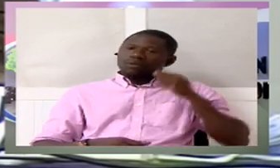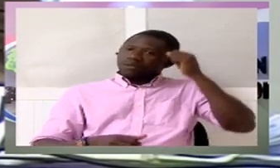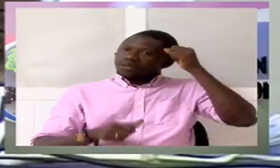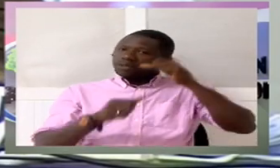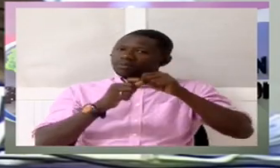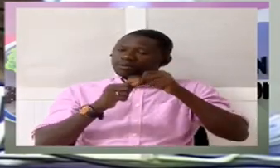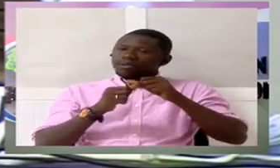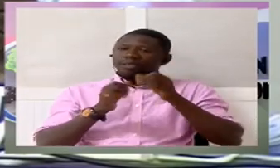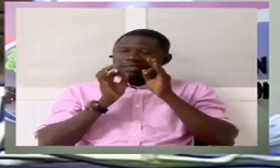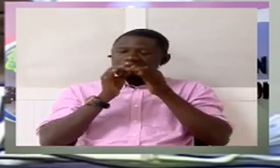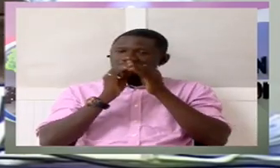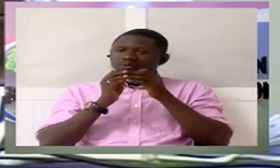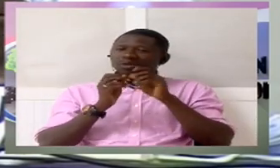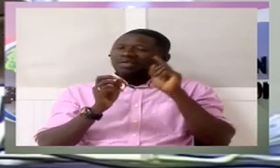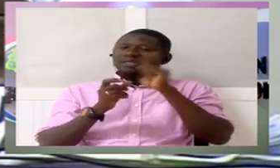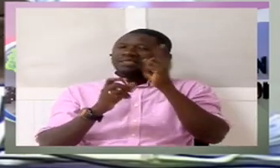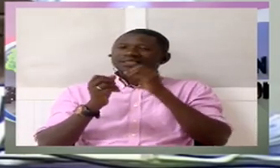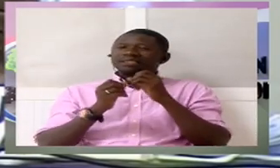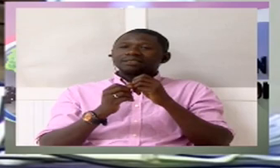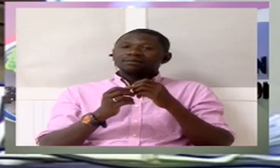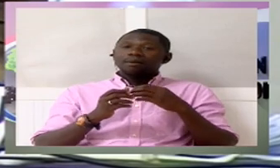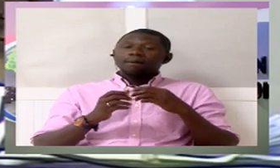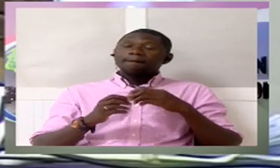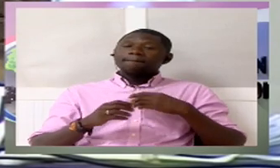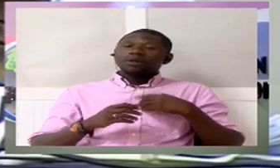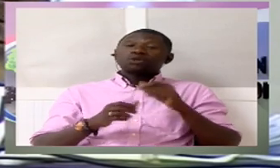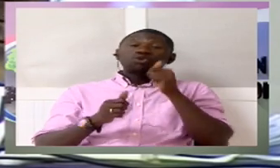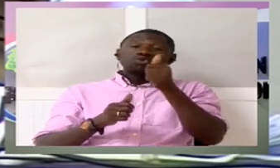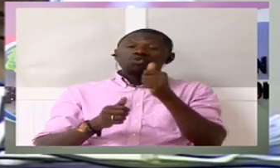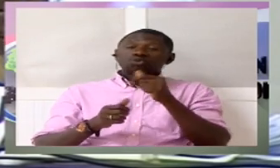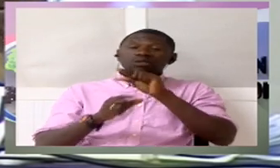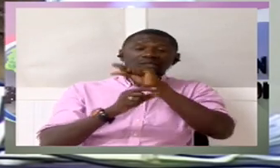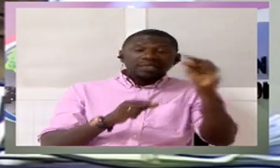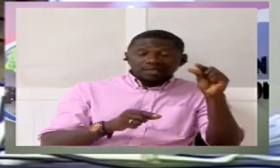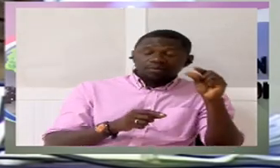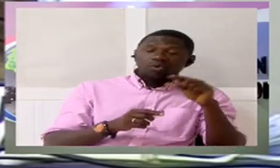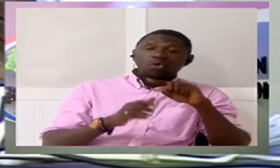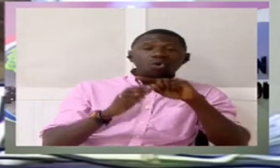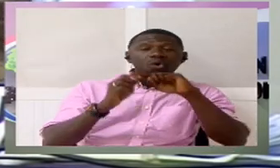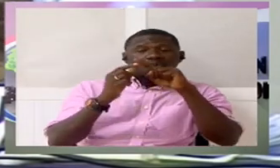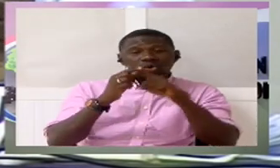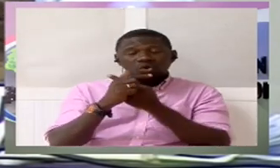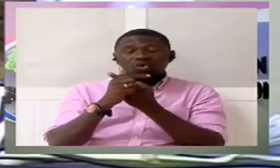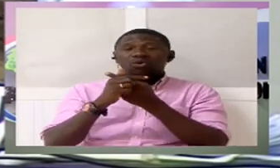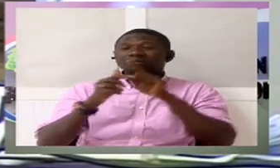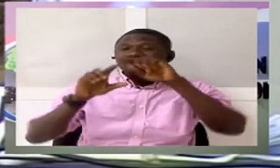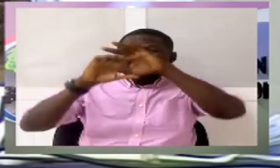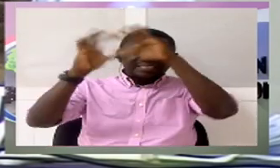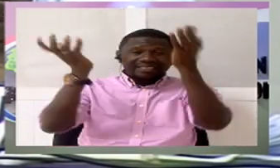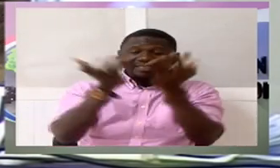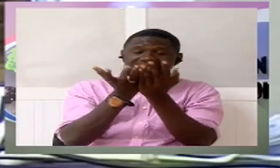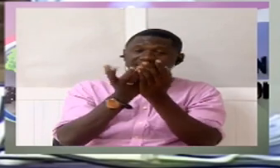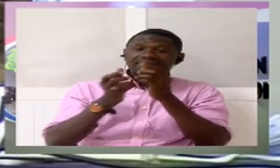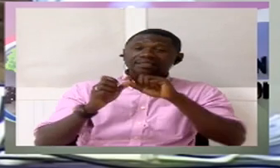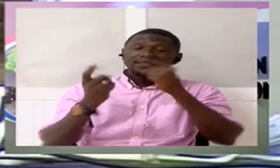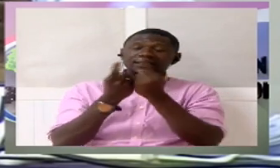that whatever fame, good name, or material possessions accrued to Baba Job and